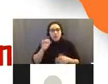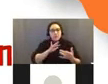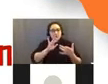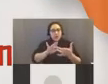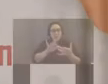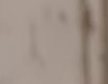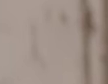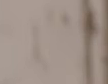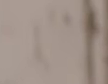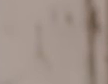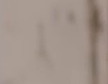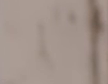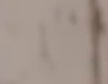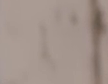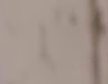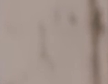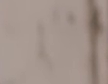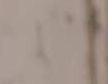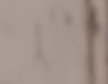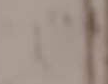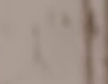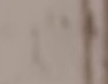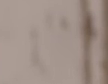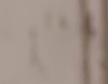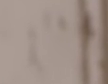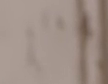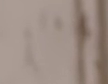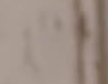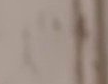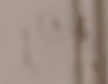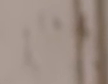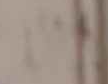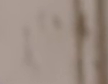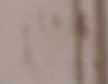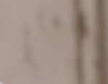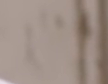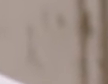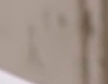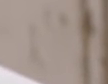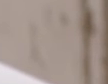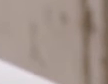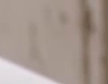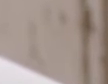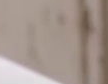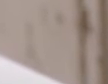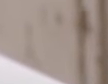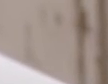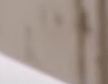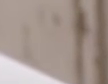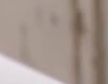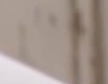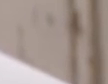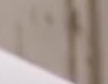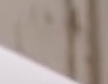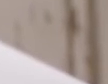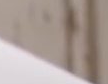be afraid to reach out to the Verizons and the Apples and the Amazons. And while that can be somewhat intimidating because you think that